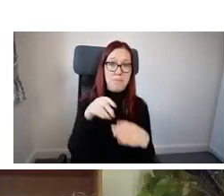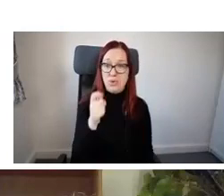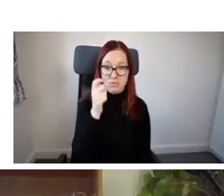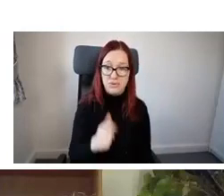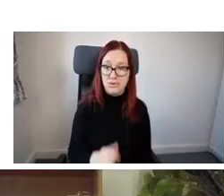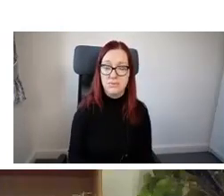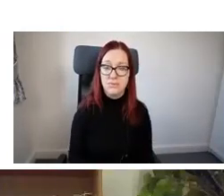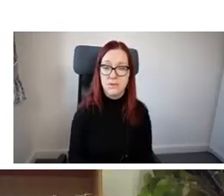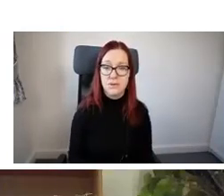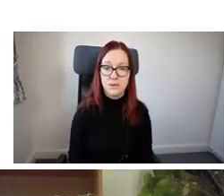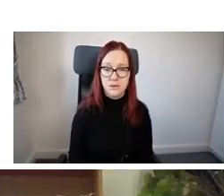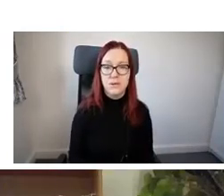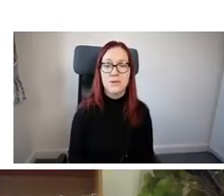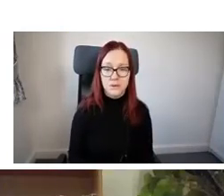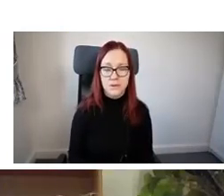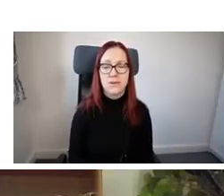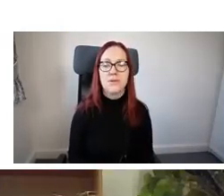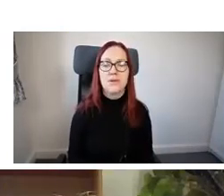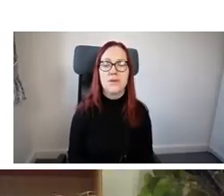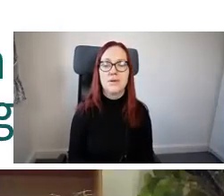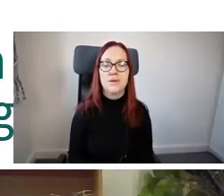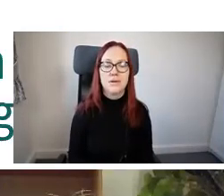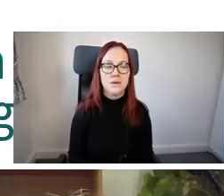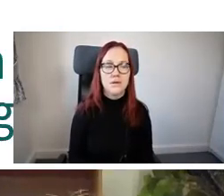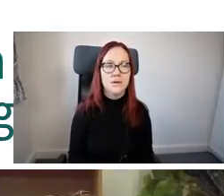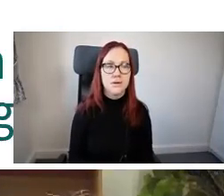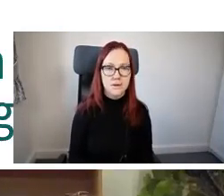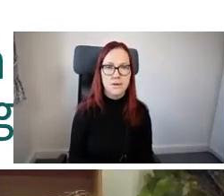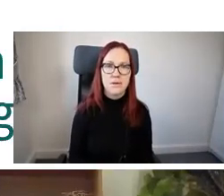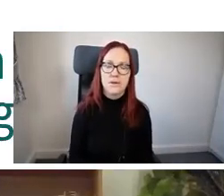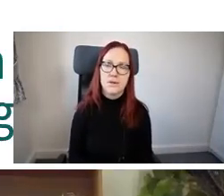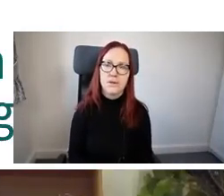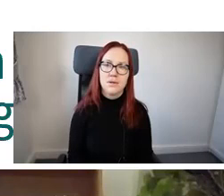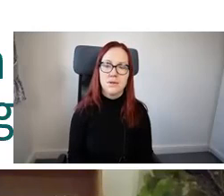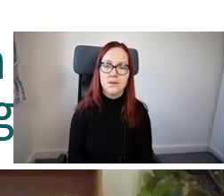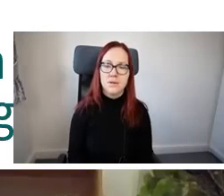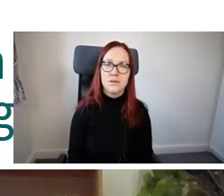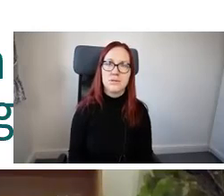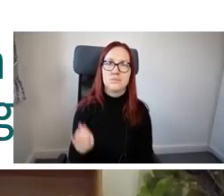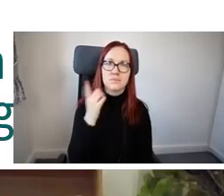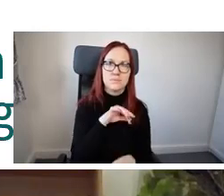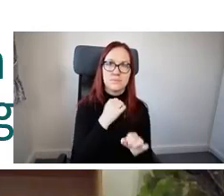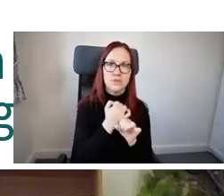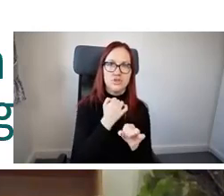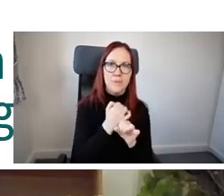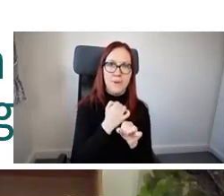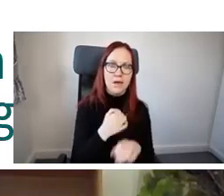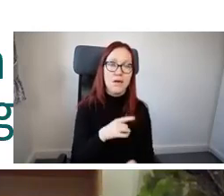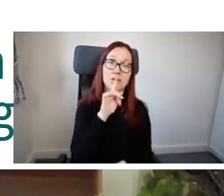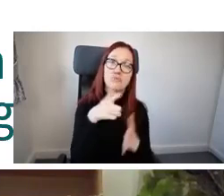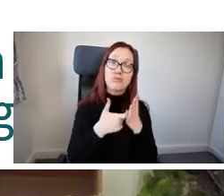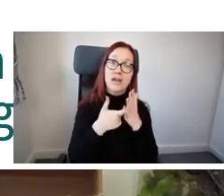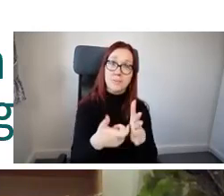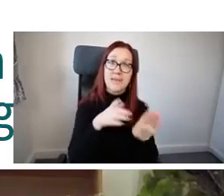So So recommendations for practice. So we identified